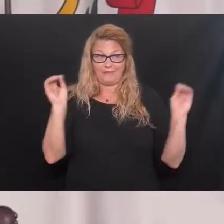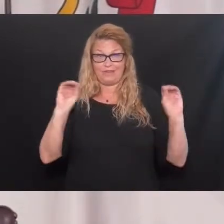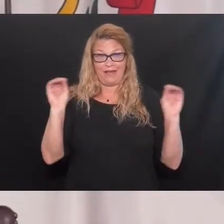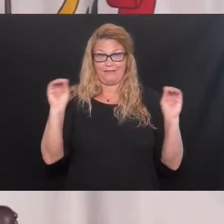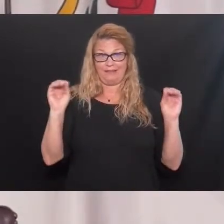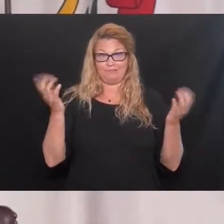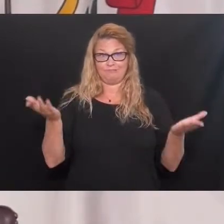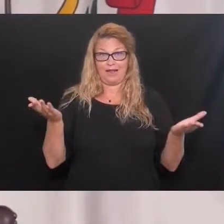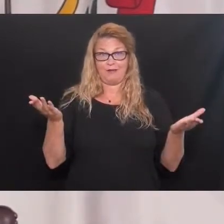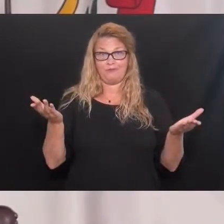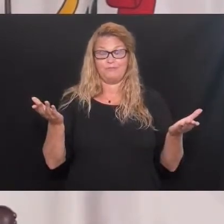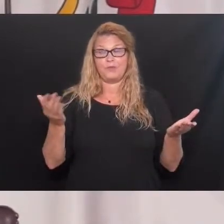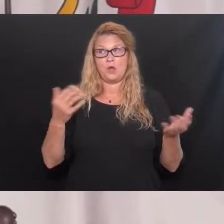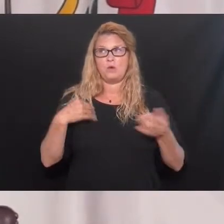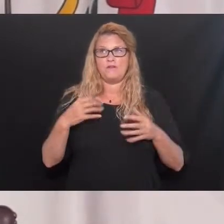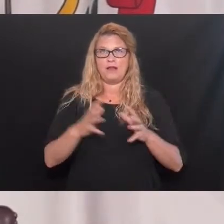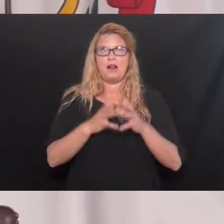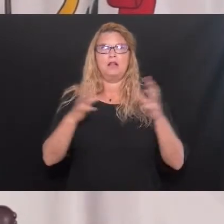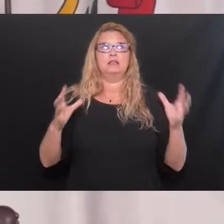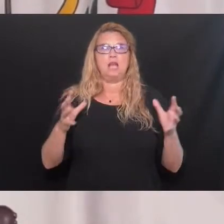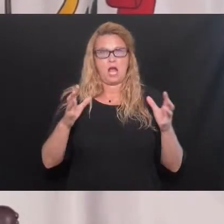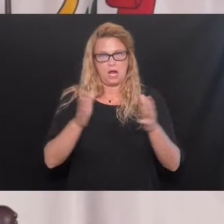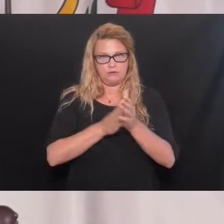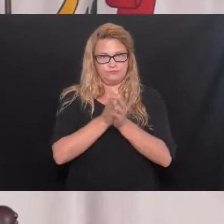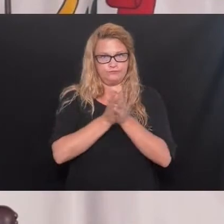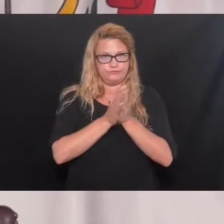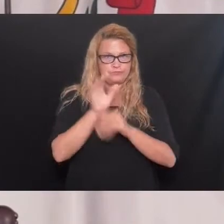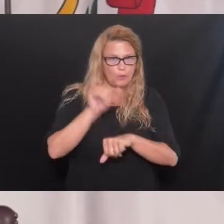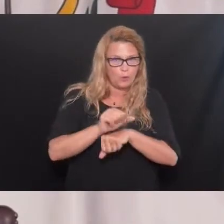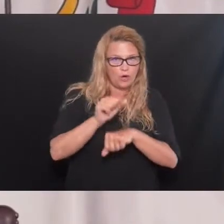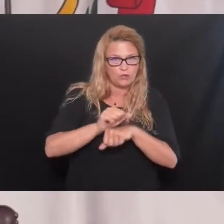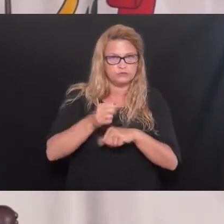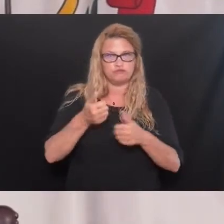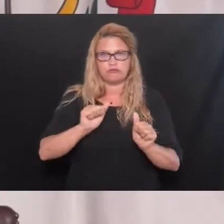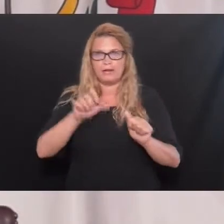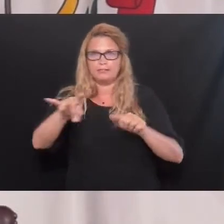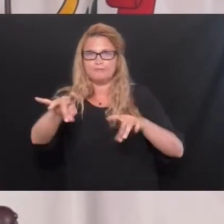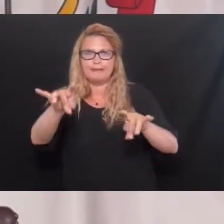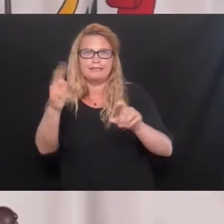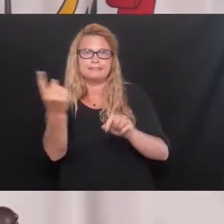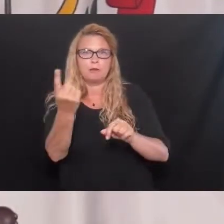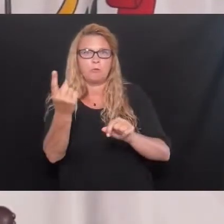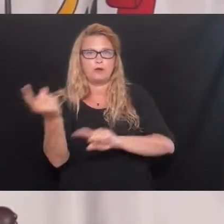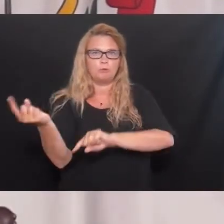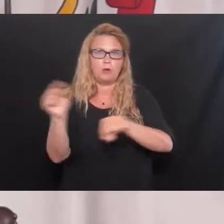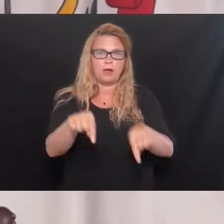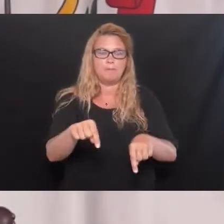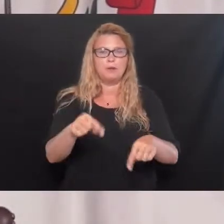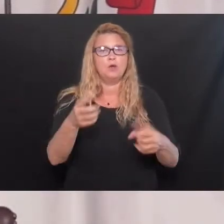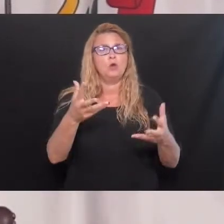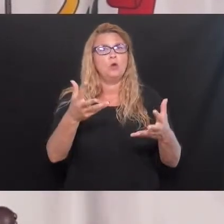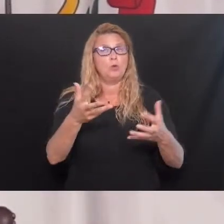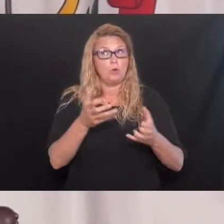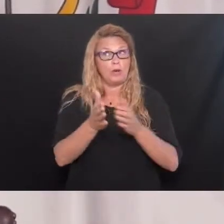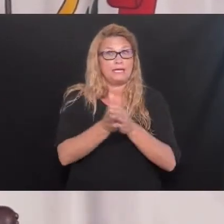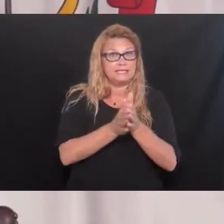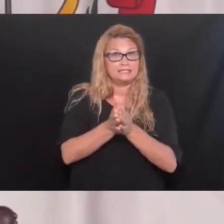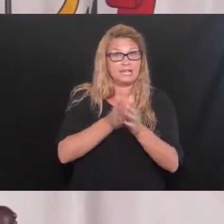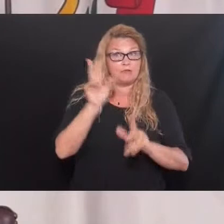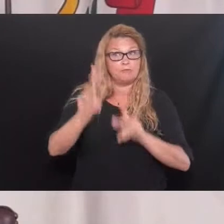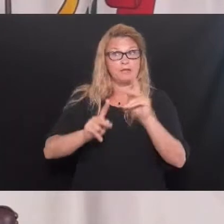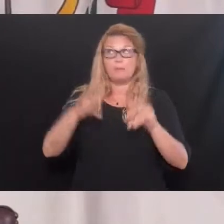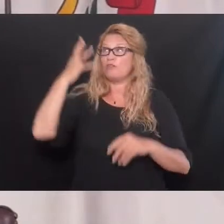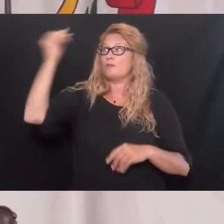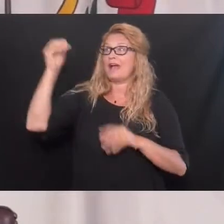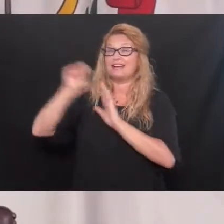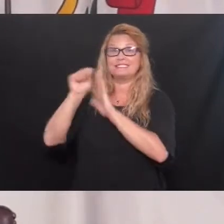been a lot of work towards that and everything, and we want to continue to incentivize people from out